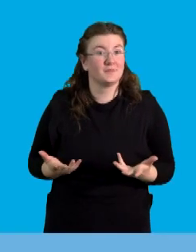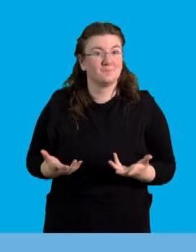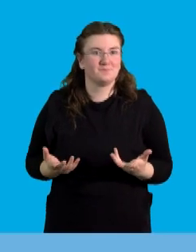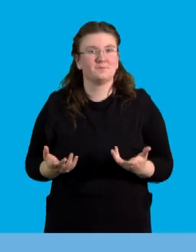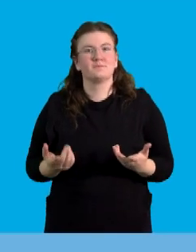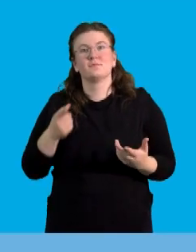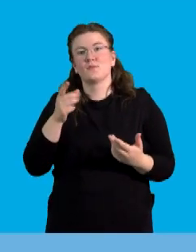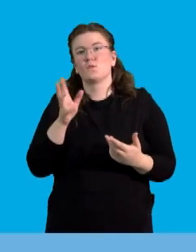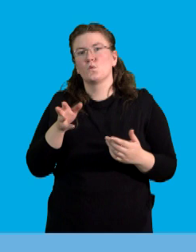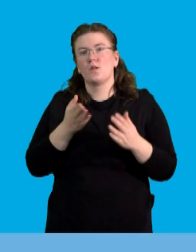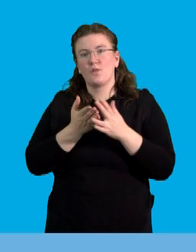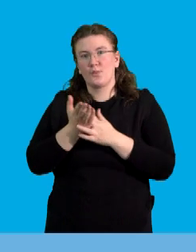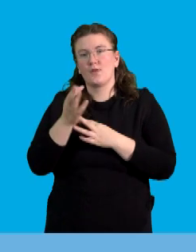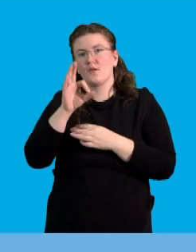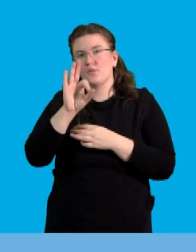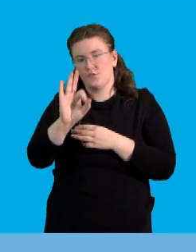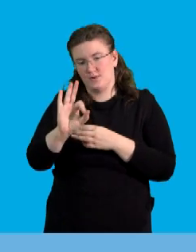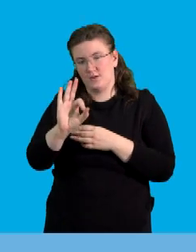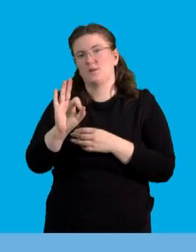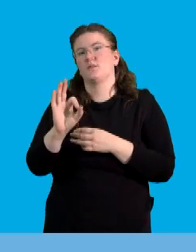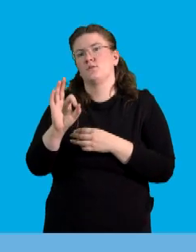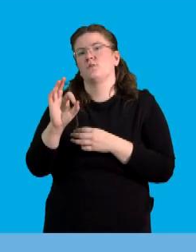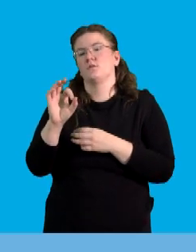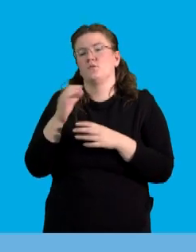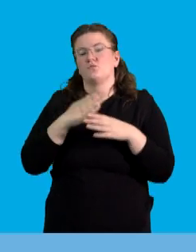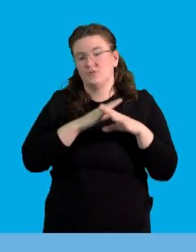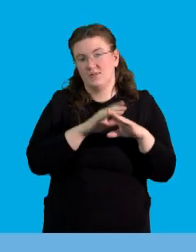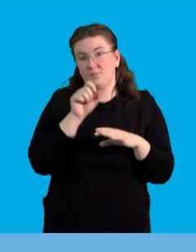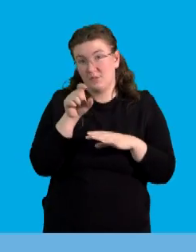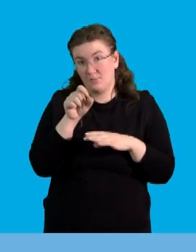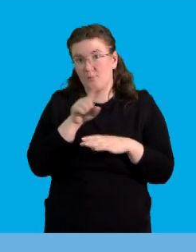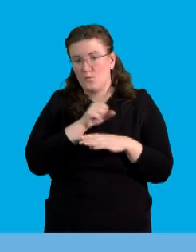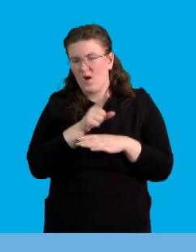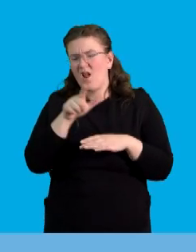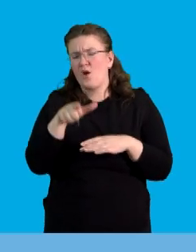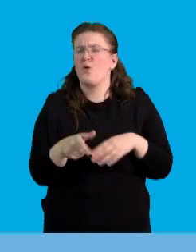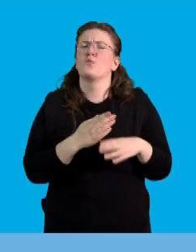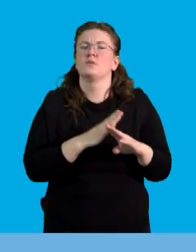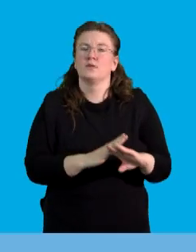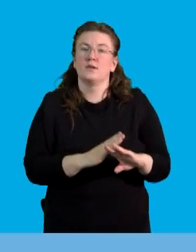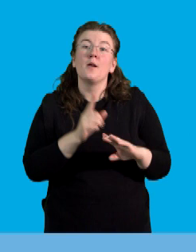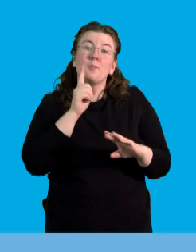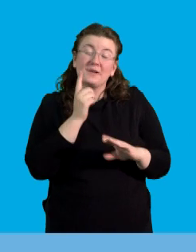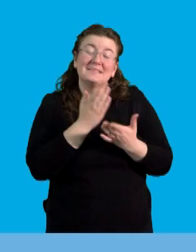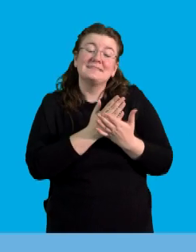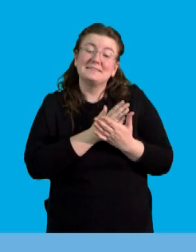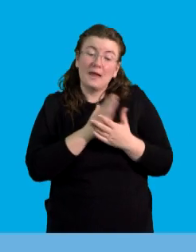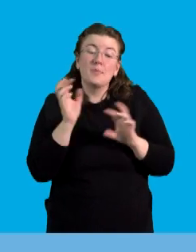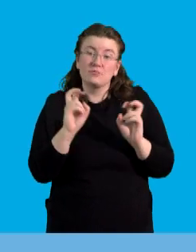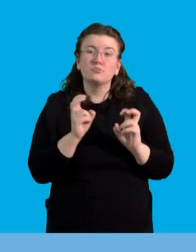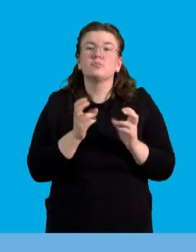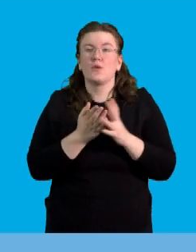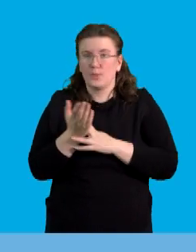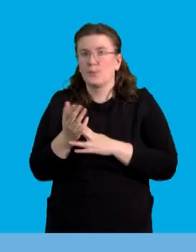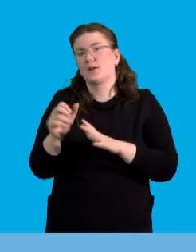ohm resistor, because this provides the least resistance. However, the least current, or the small portion of the current, will